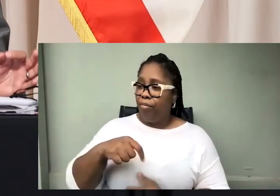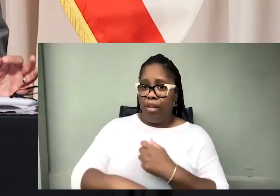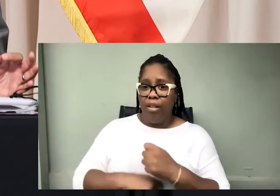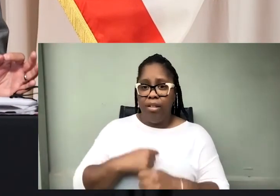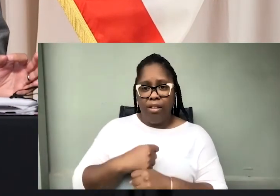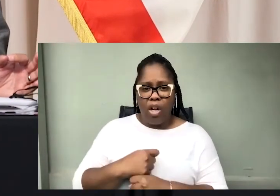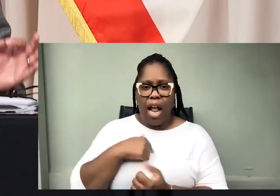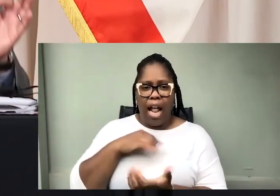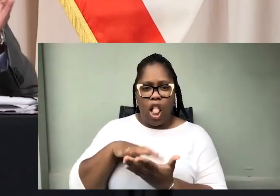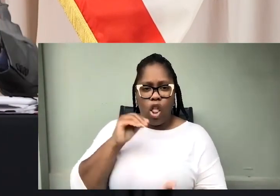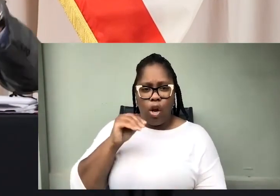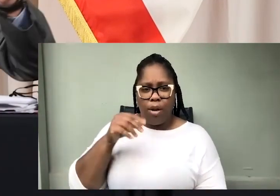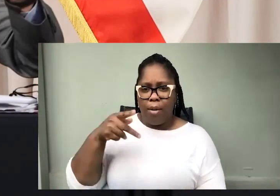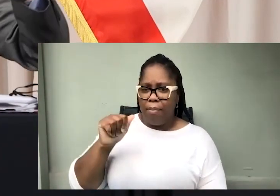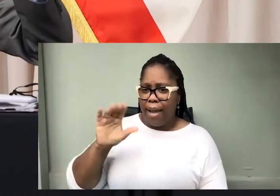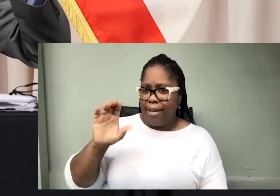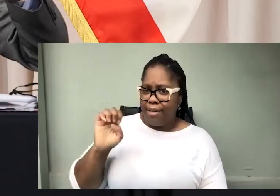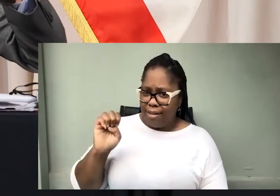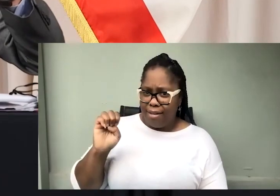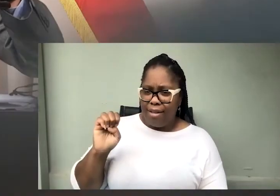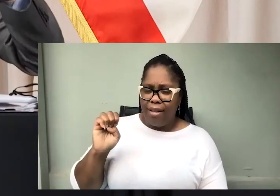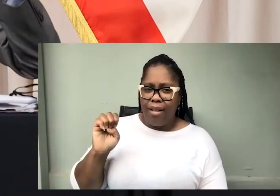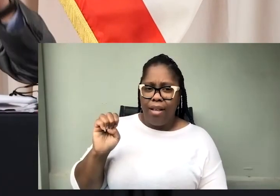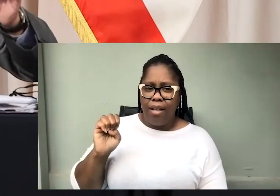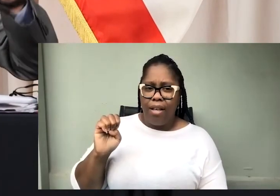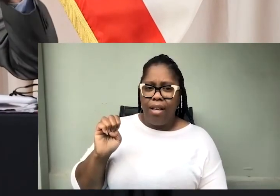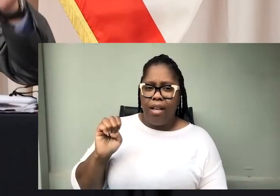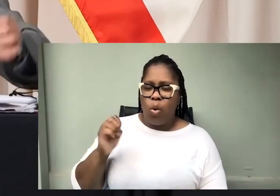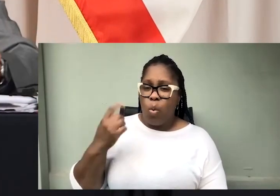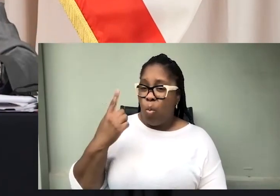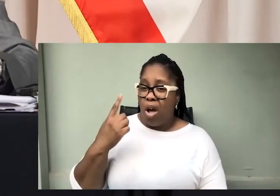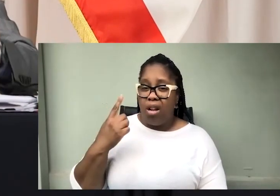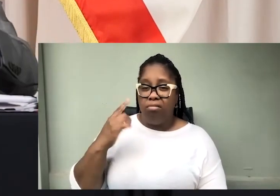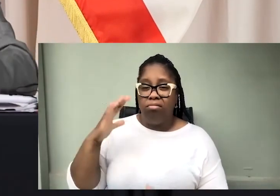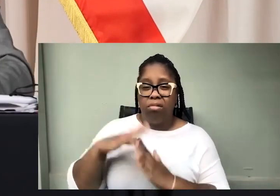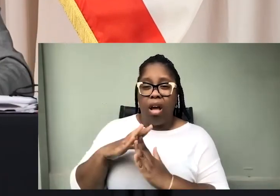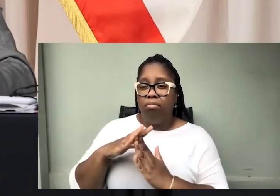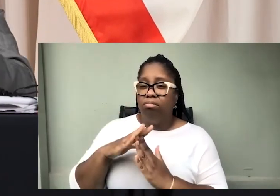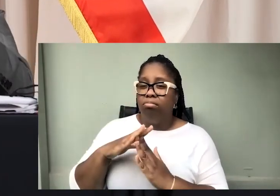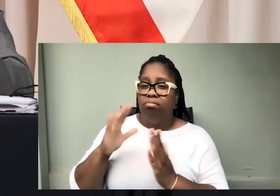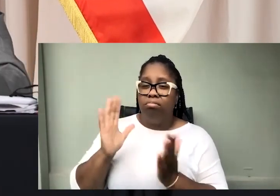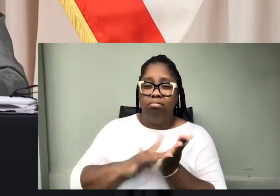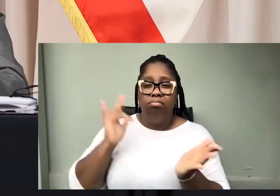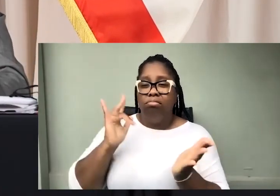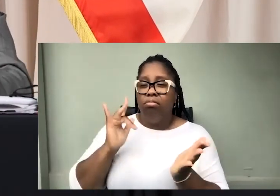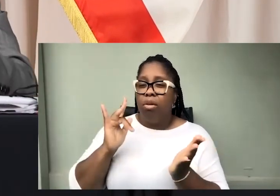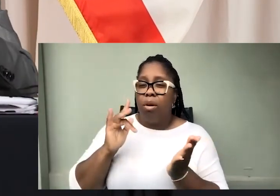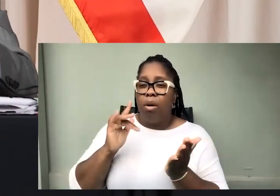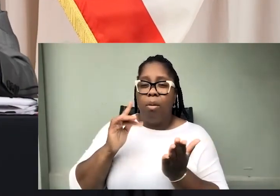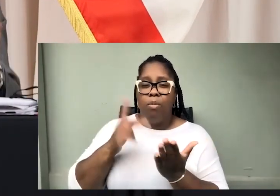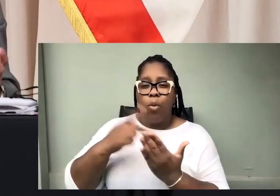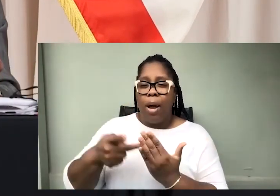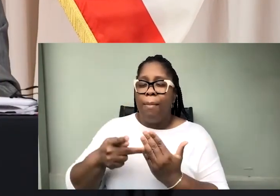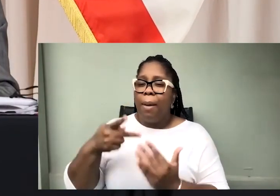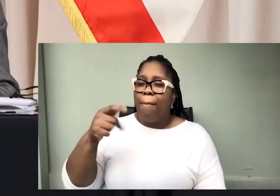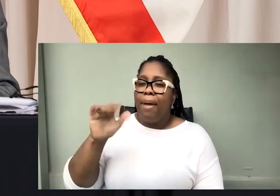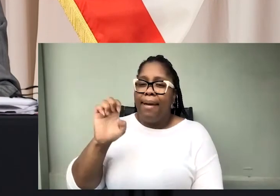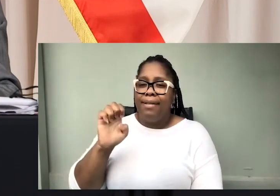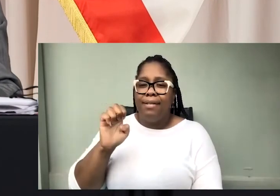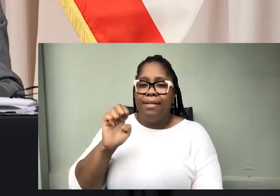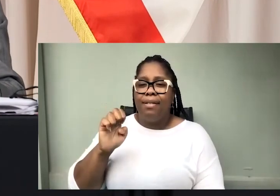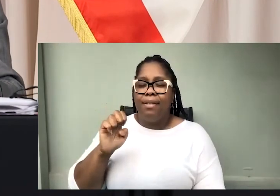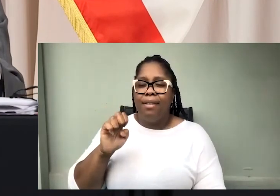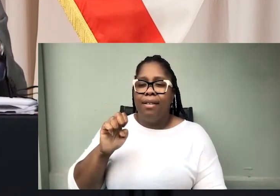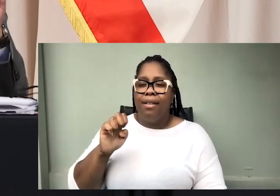that PACE is now one of the most egregiously abused programs in targeting seniors, the PACE Energy Program, which was designed for good